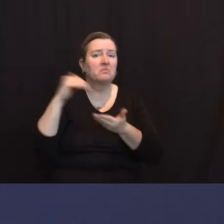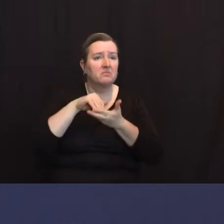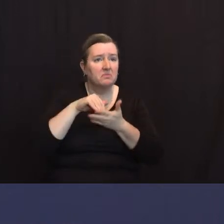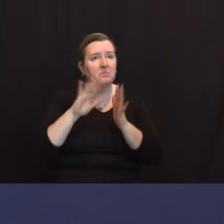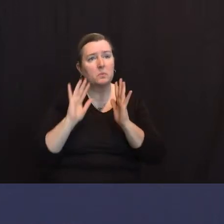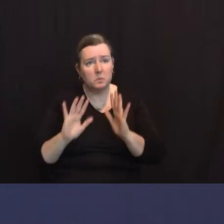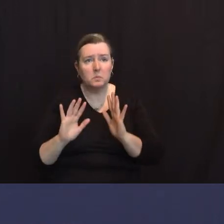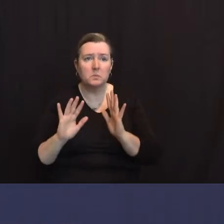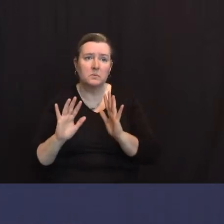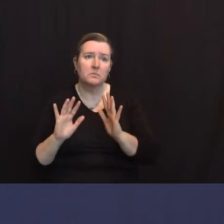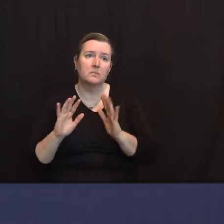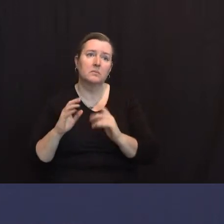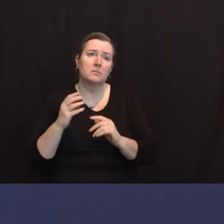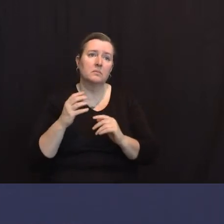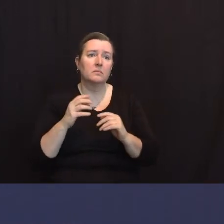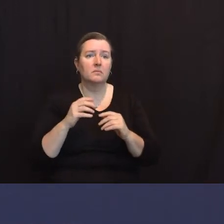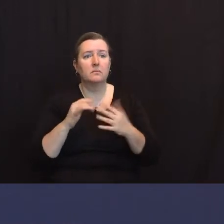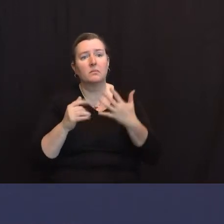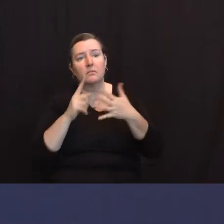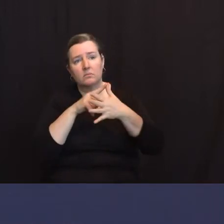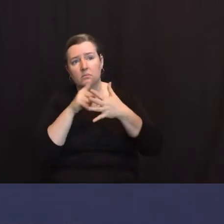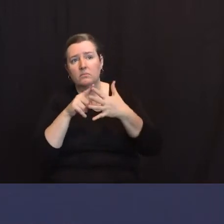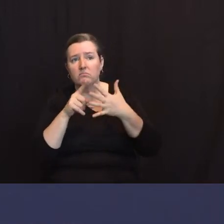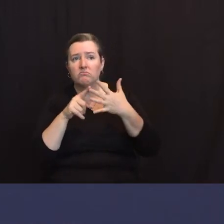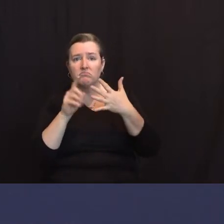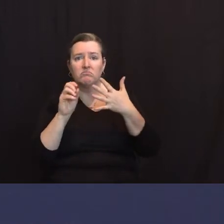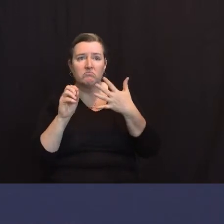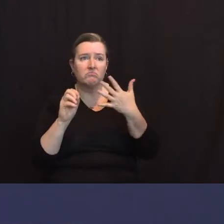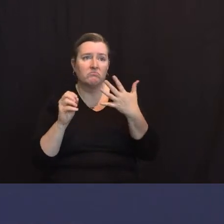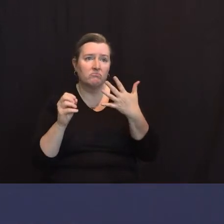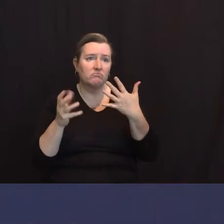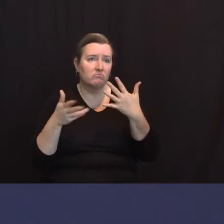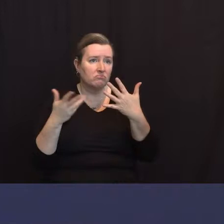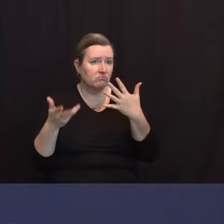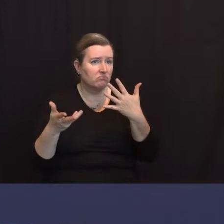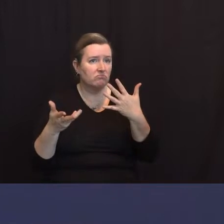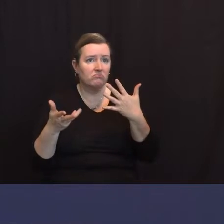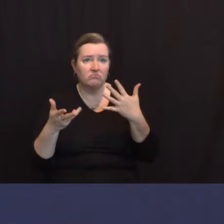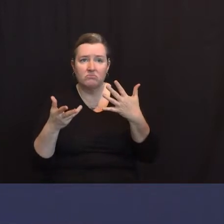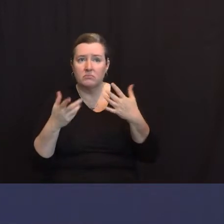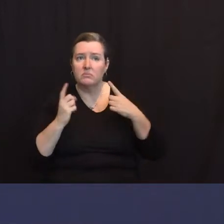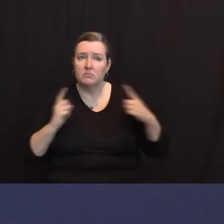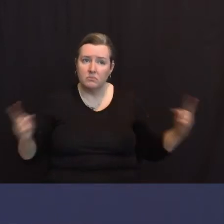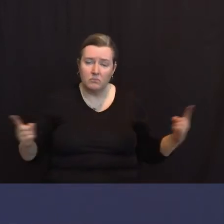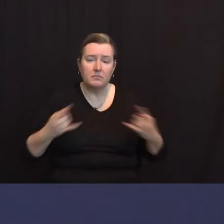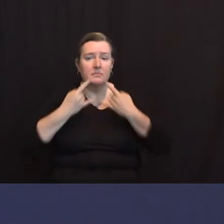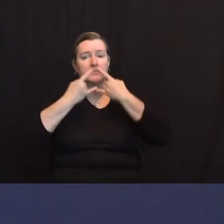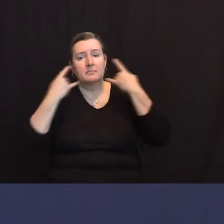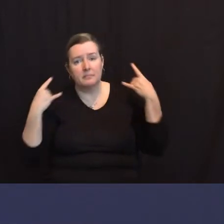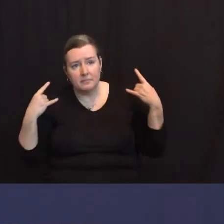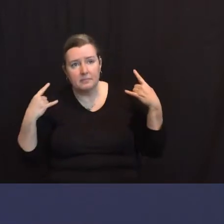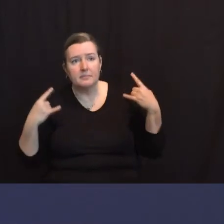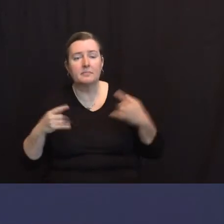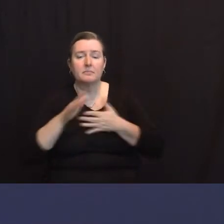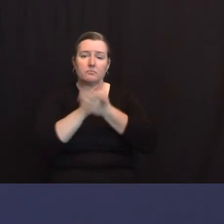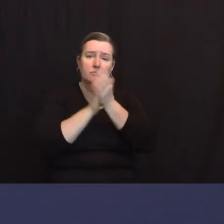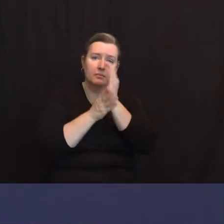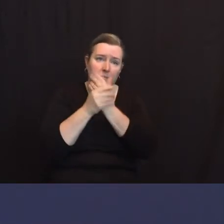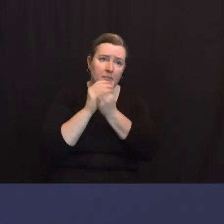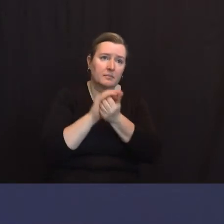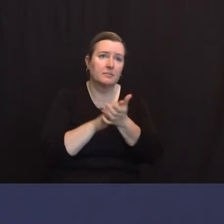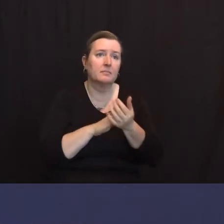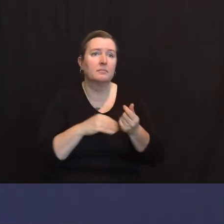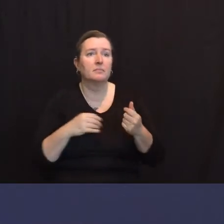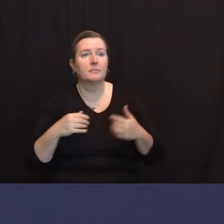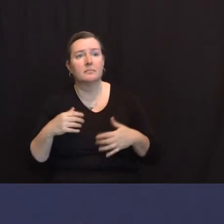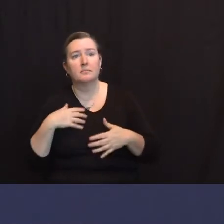combine, hopefully still doing the right things with mass social distancing and whatnot, with better weather, God willing, like